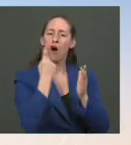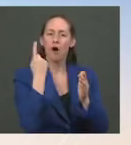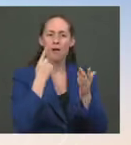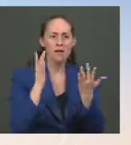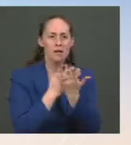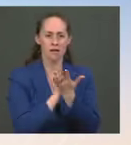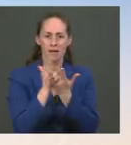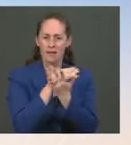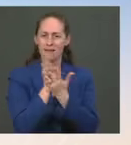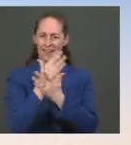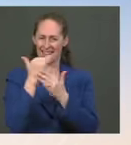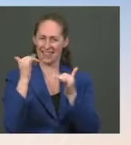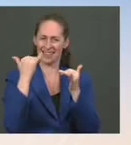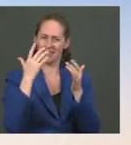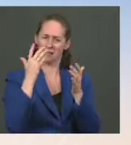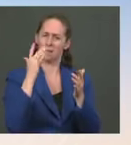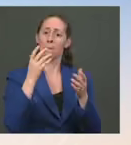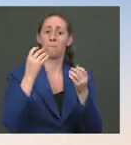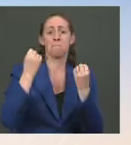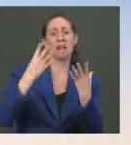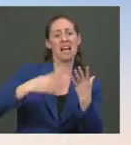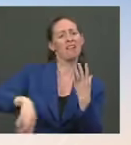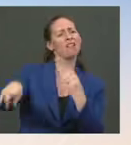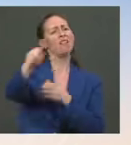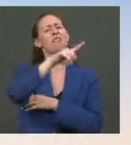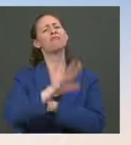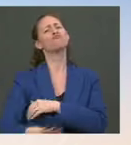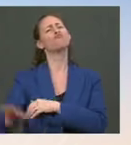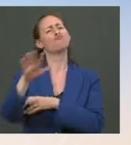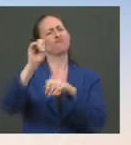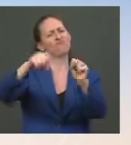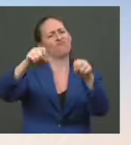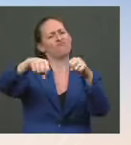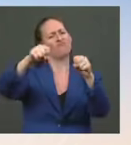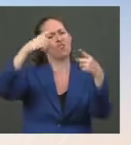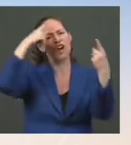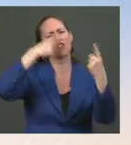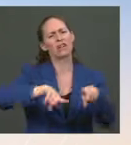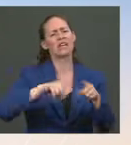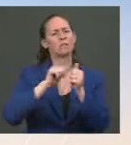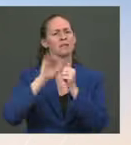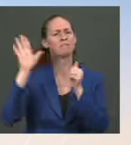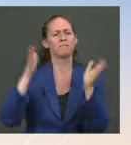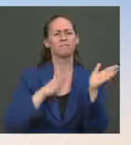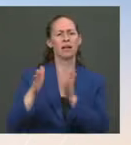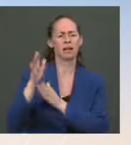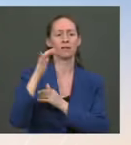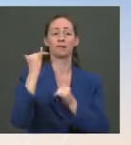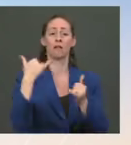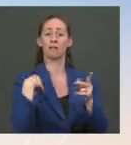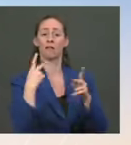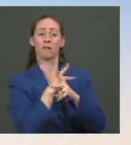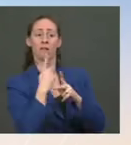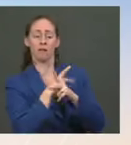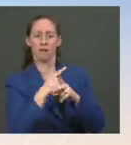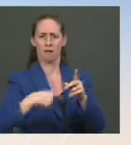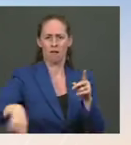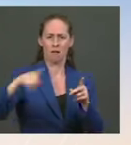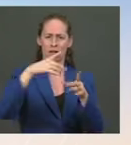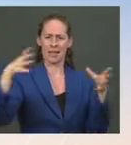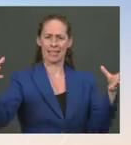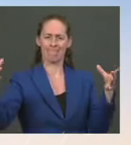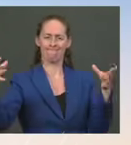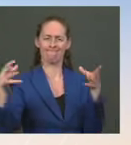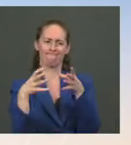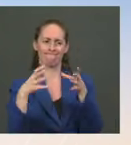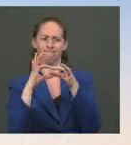is broad agreement about the different components of his agenda. So what he's working to do now is unify the party around the path forward.